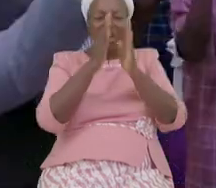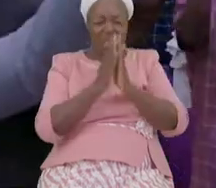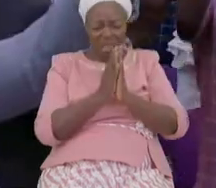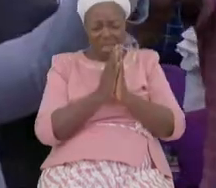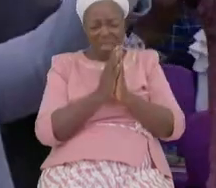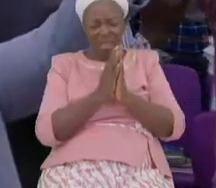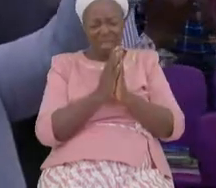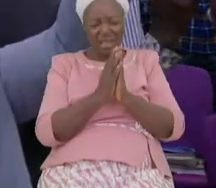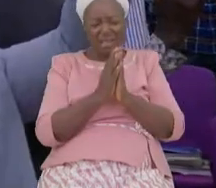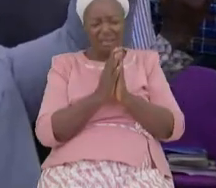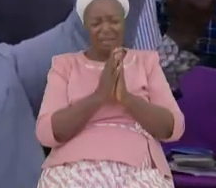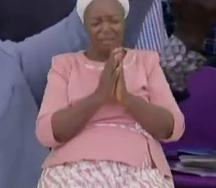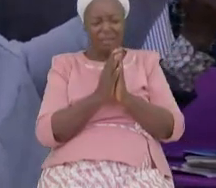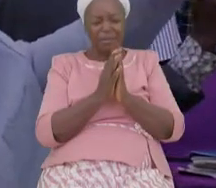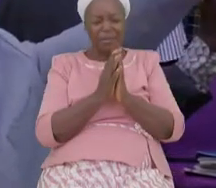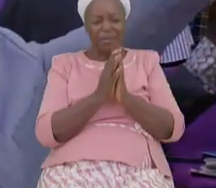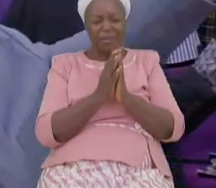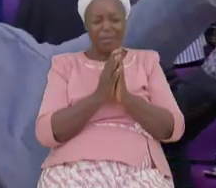pray.